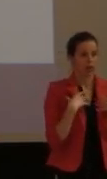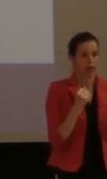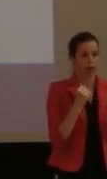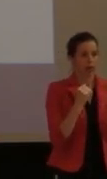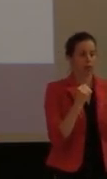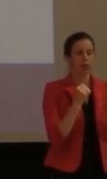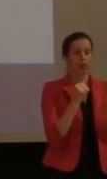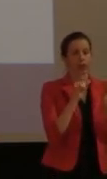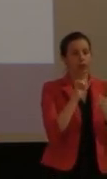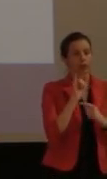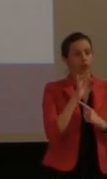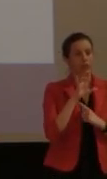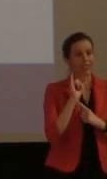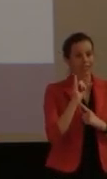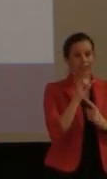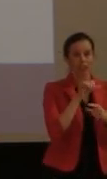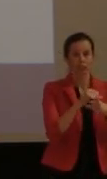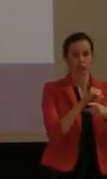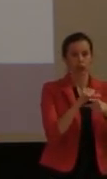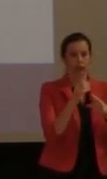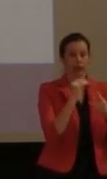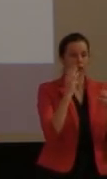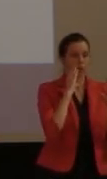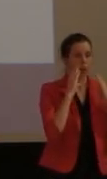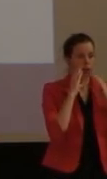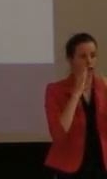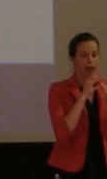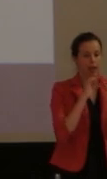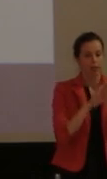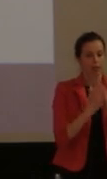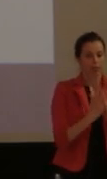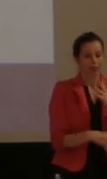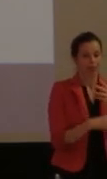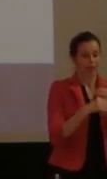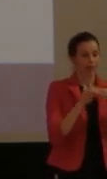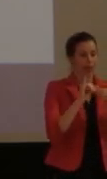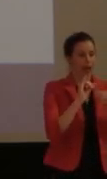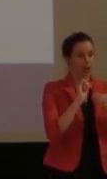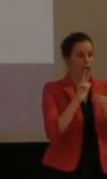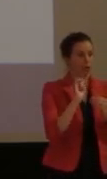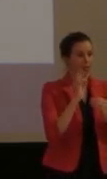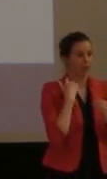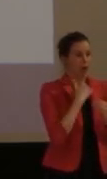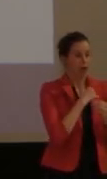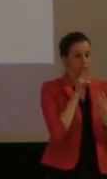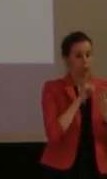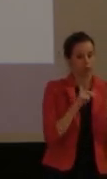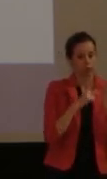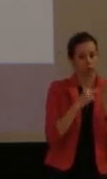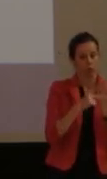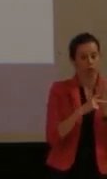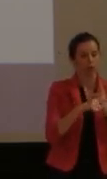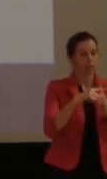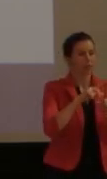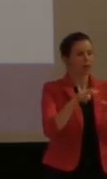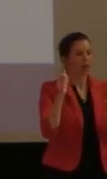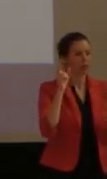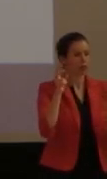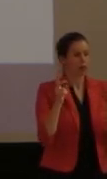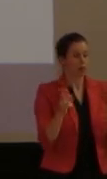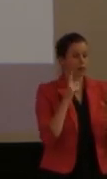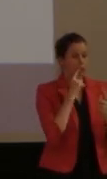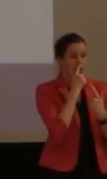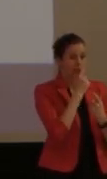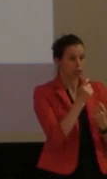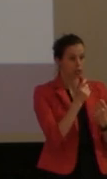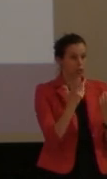and awareness, and now we're just adding a focus on the All of Us Research Program as well as topics that might be of interest. For instance, if